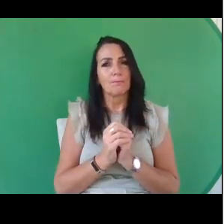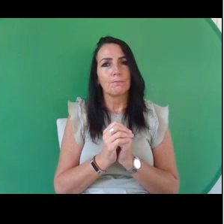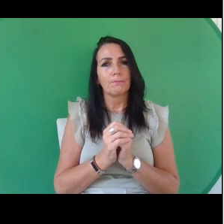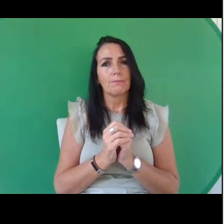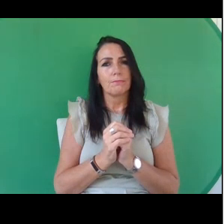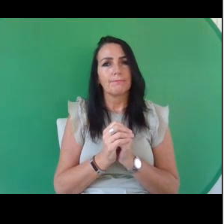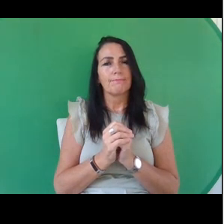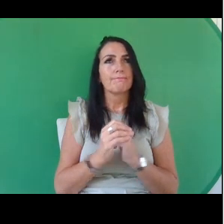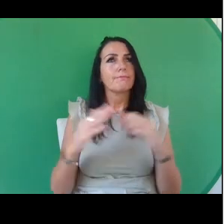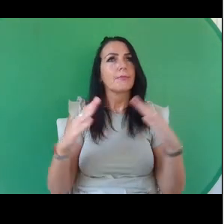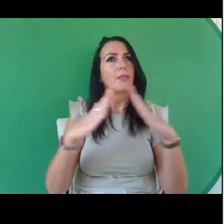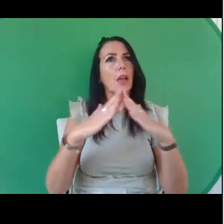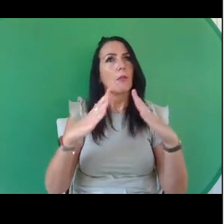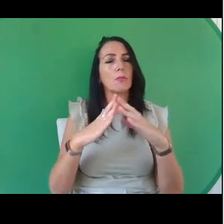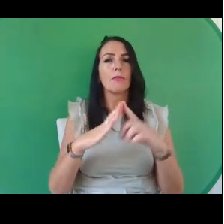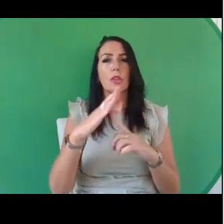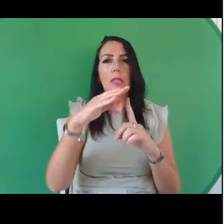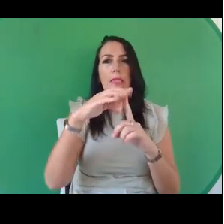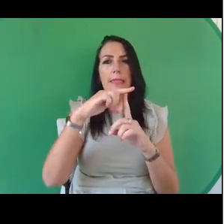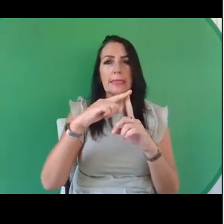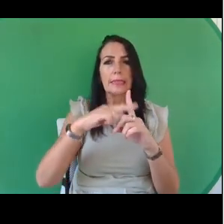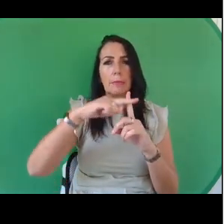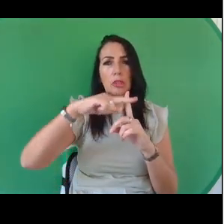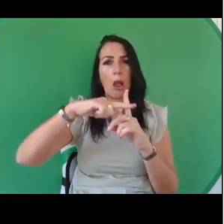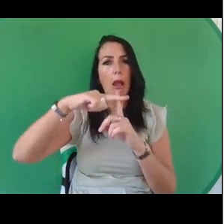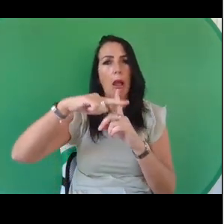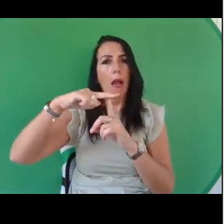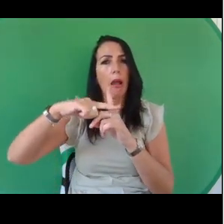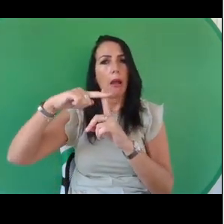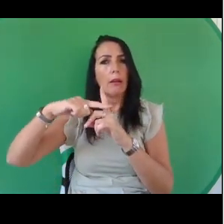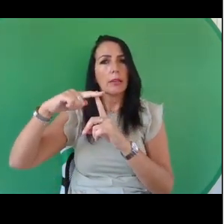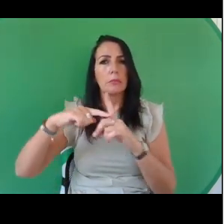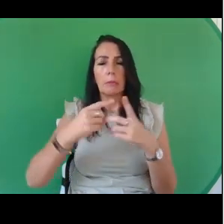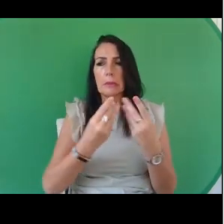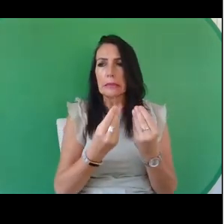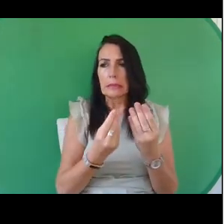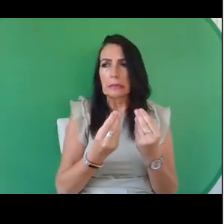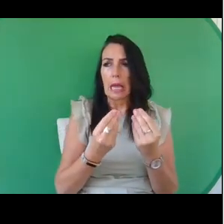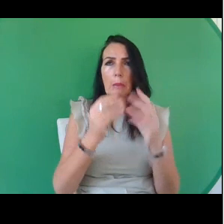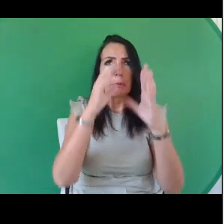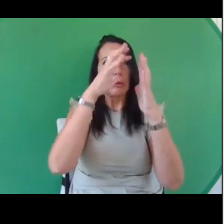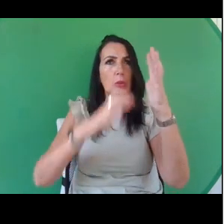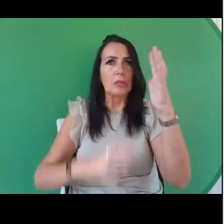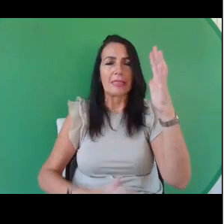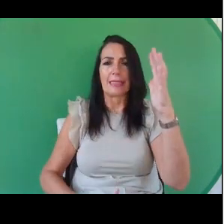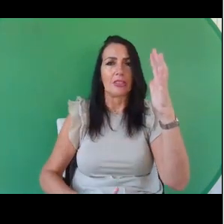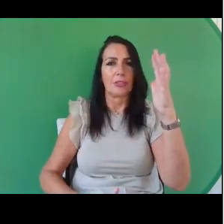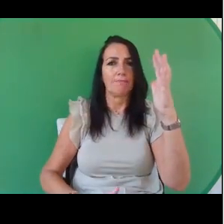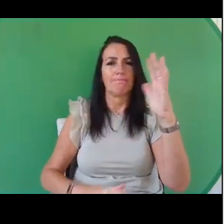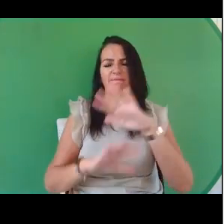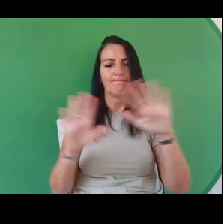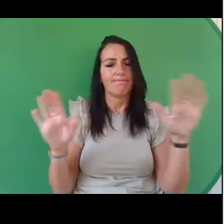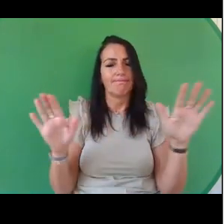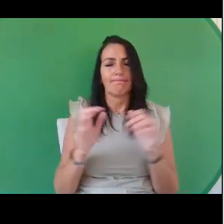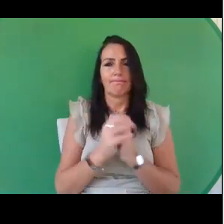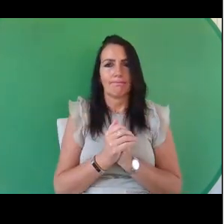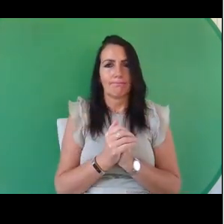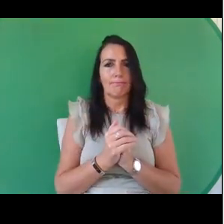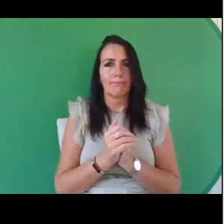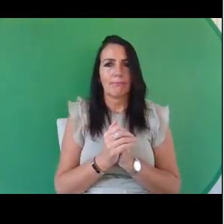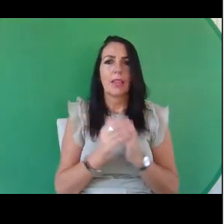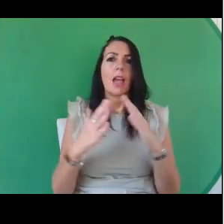home where the temperature fluctuates constantly or with damp or condensation forming is an alien idea. Our